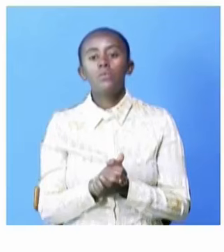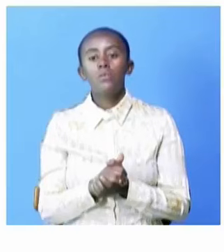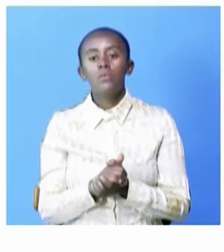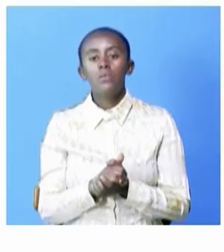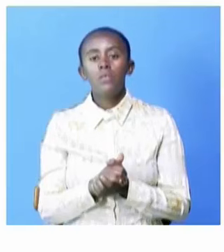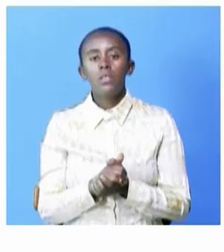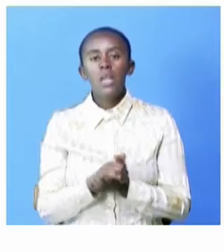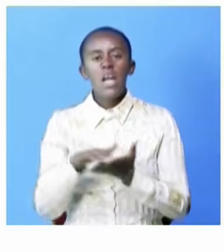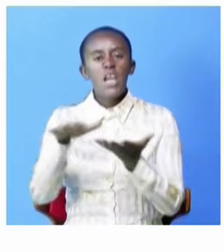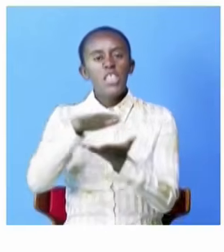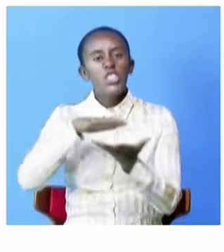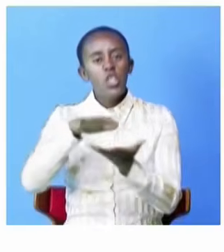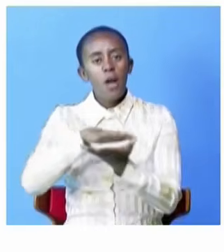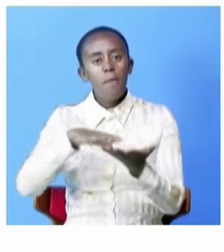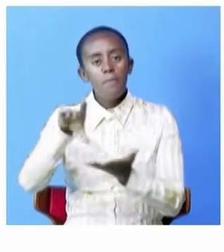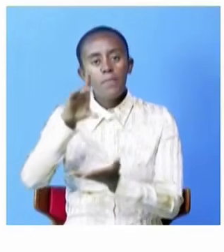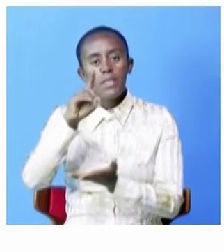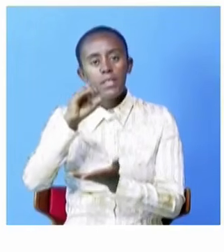disturb